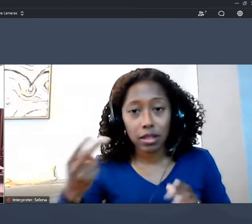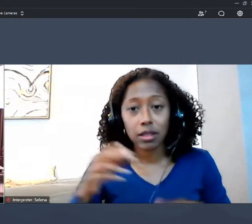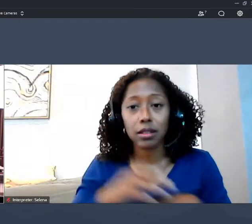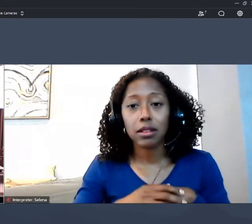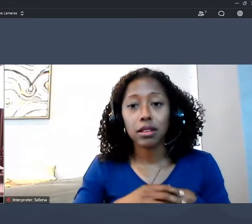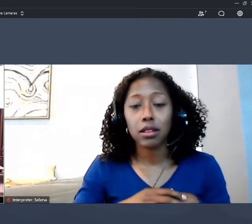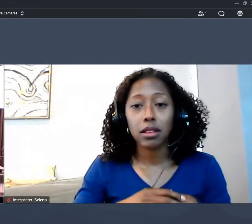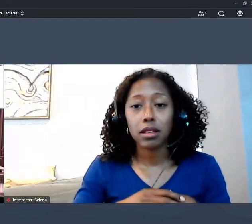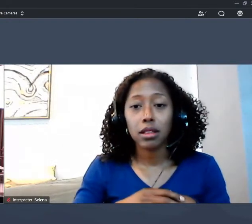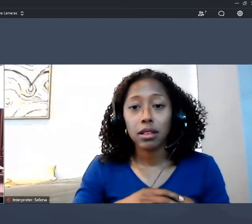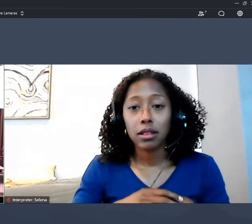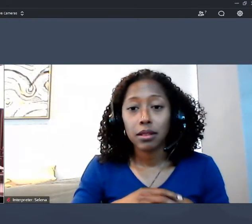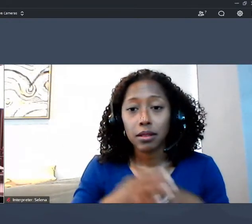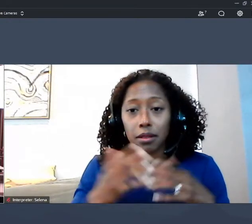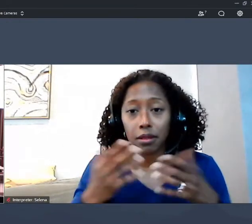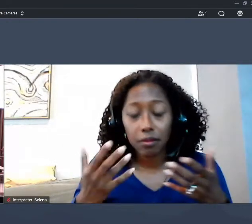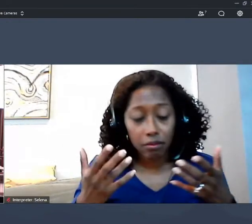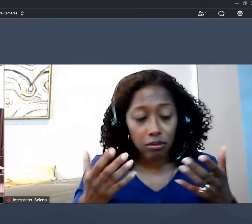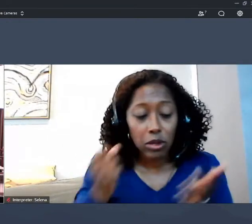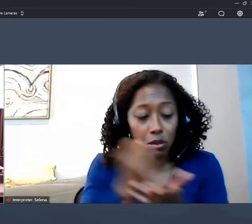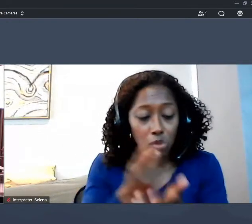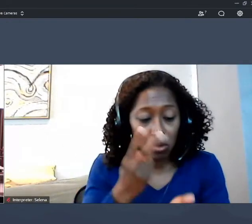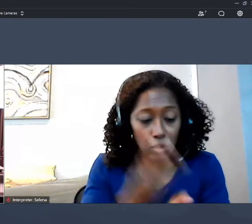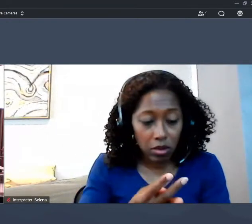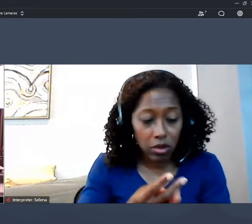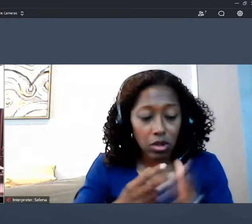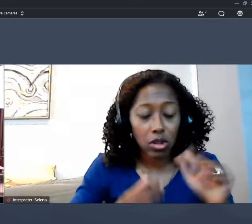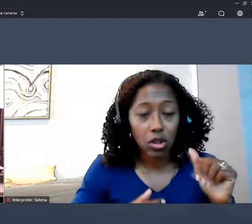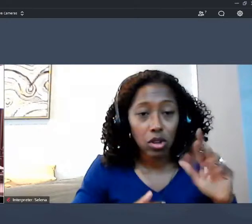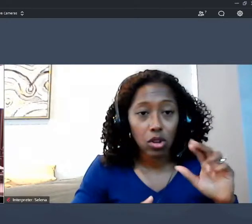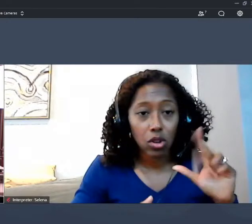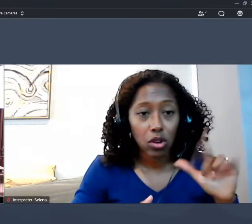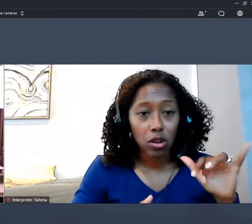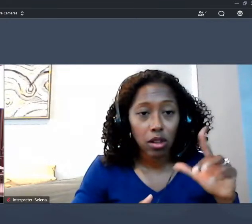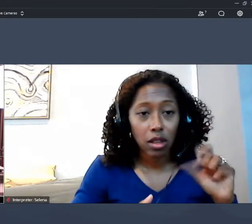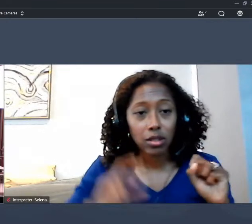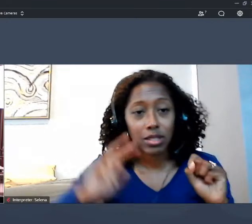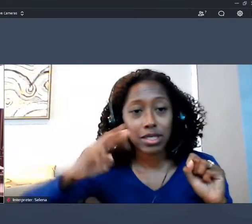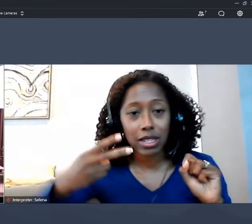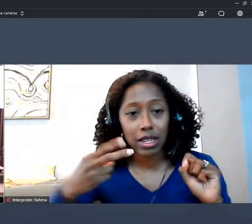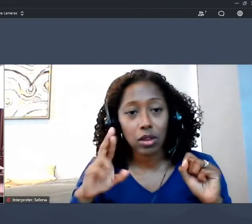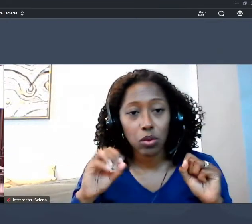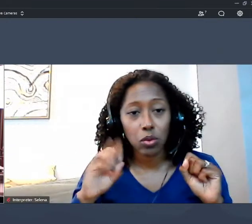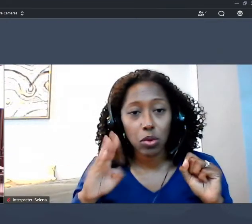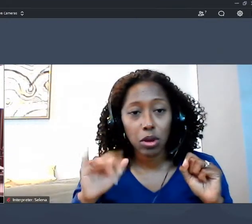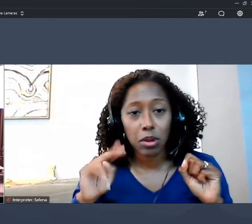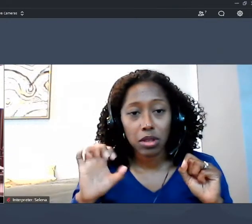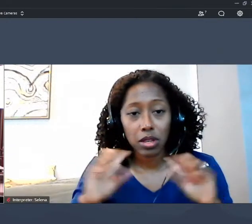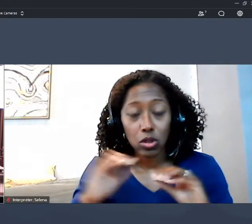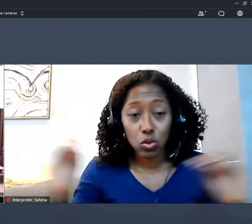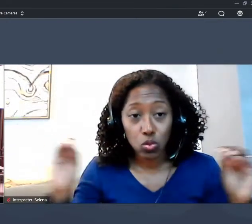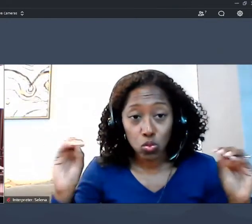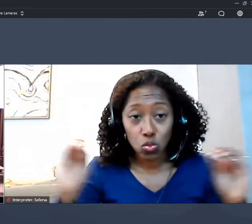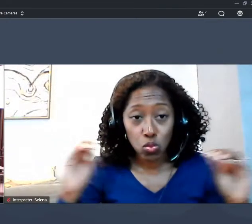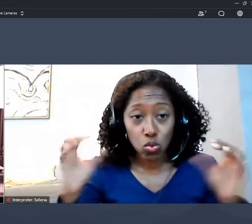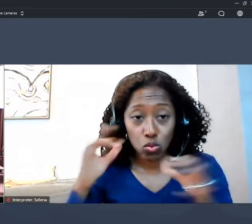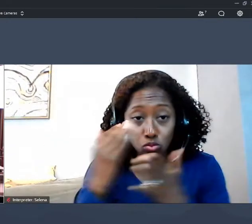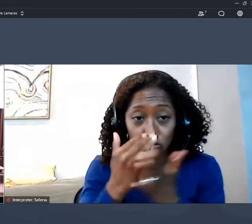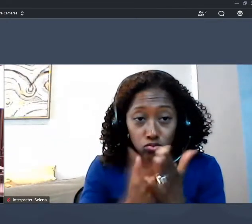This has been moved by Councilman Carlisle, seconded by Councilwoman Robinson. There's no one in the queue. I assume we're ready for the vote.